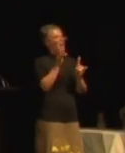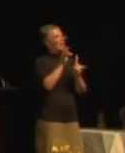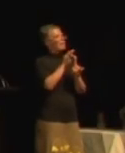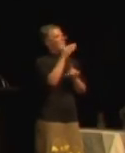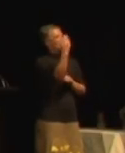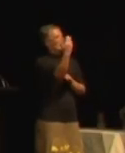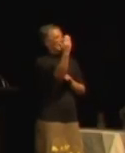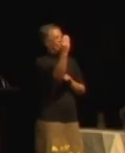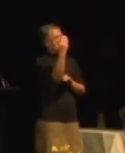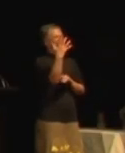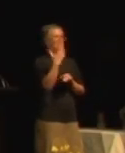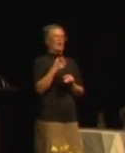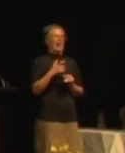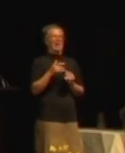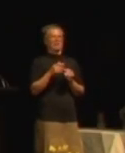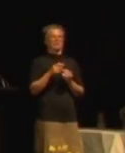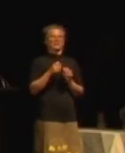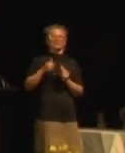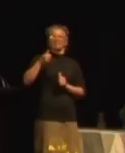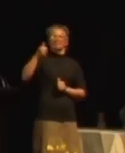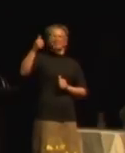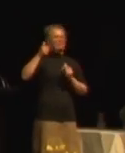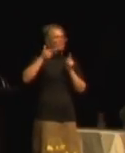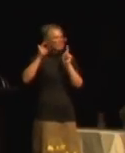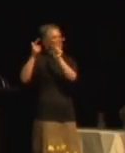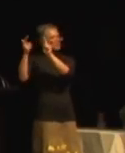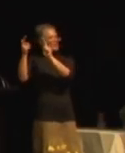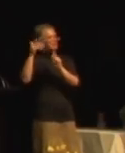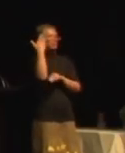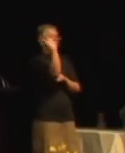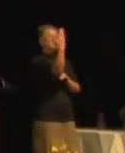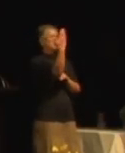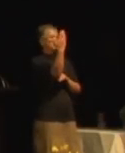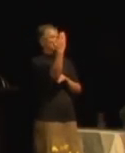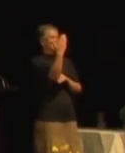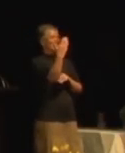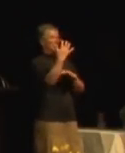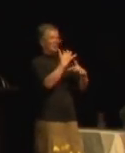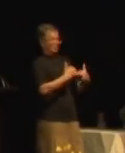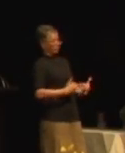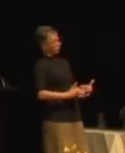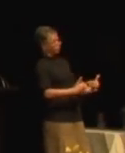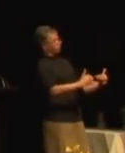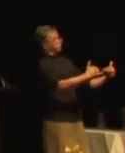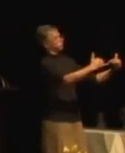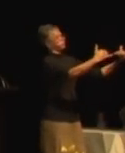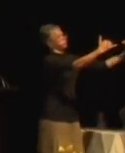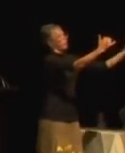about where we're at and where we're going. So imagine 1,200 of us in this giant hotel